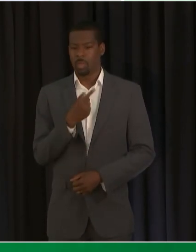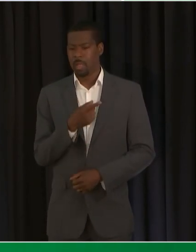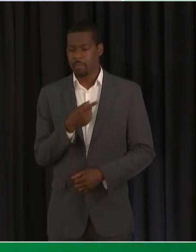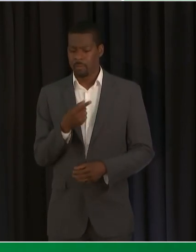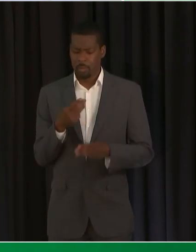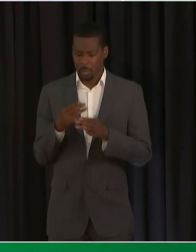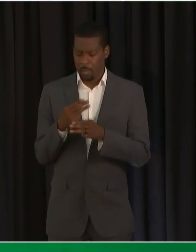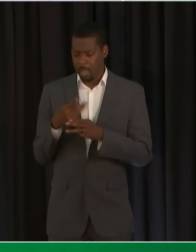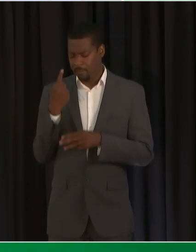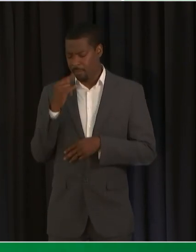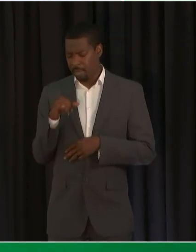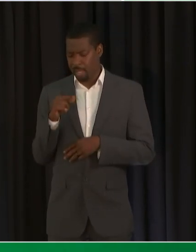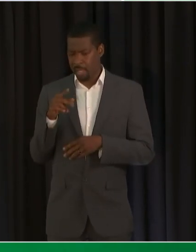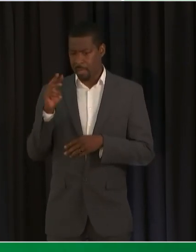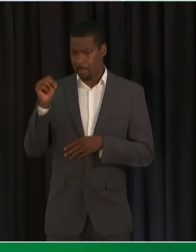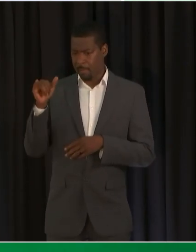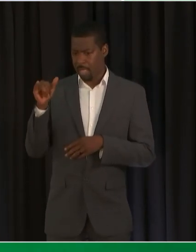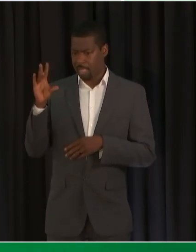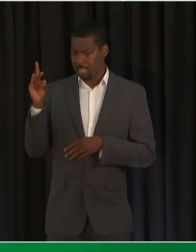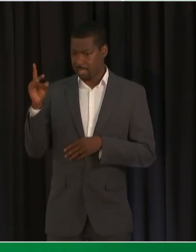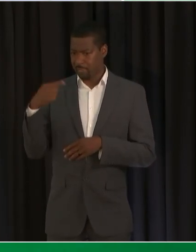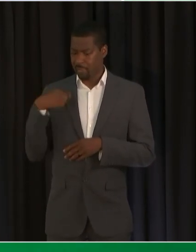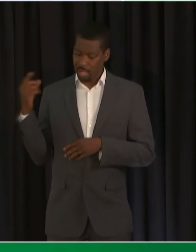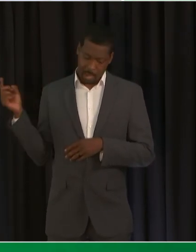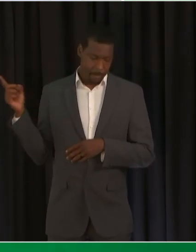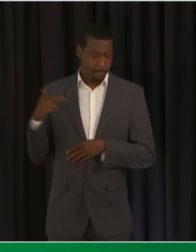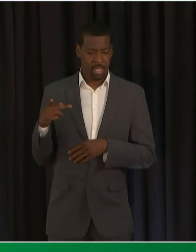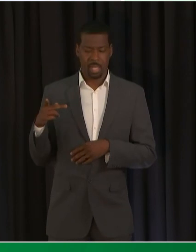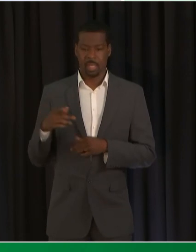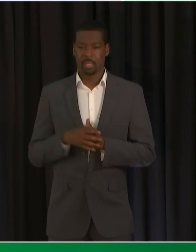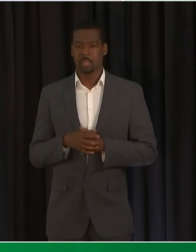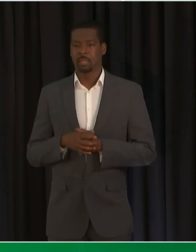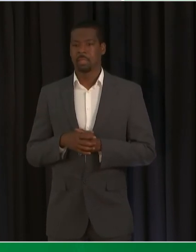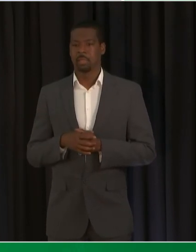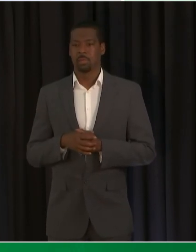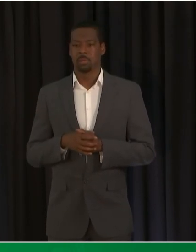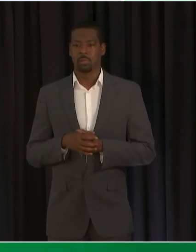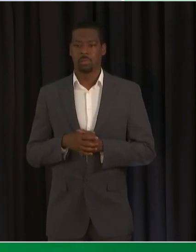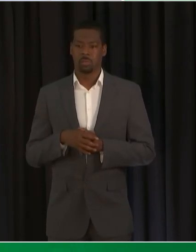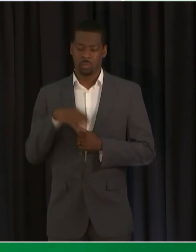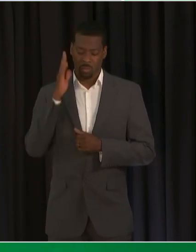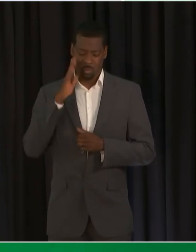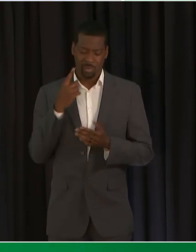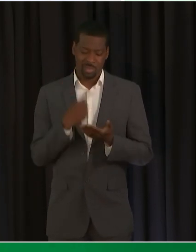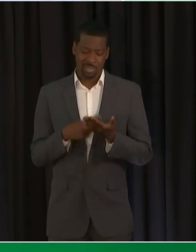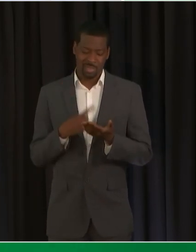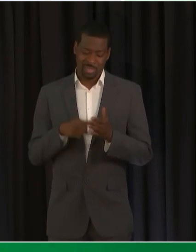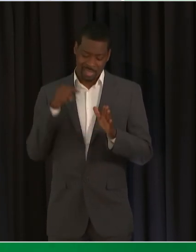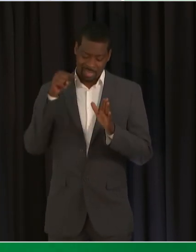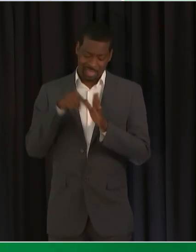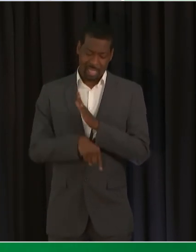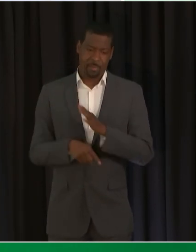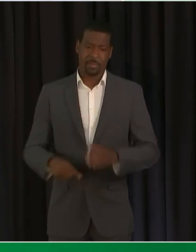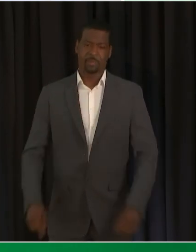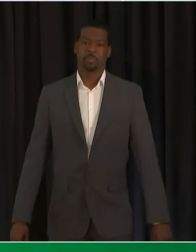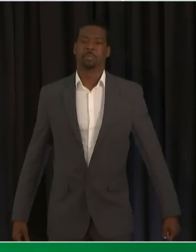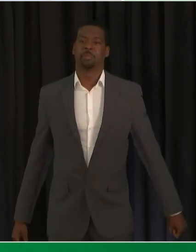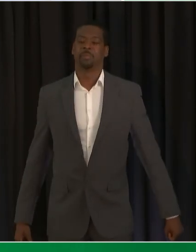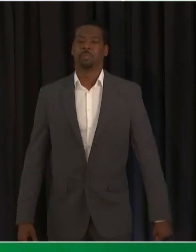for it. Okay. And I guess on May 7th, when I come back, Oh, yeah. we'll go It's on over the it. agenda. We'll go over it in detail. Yeah,